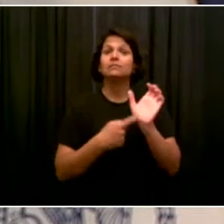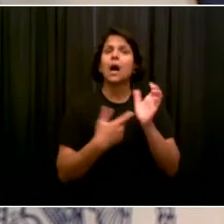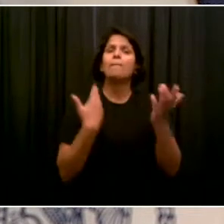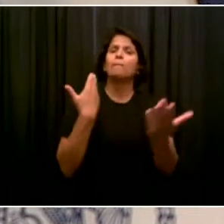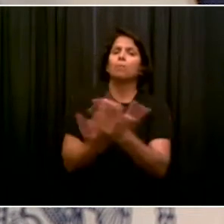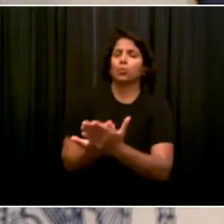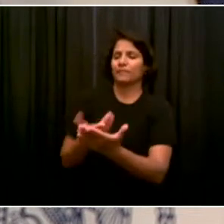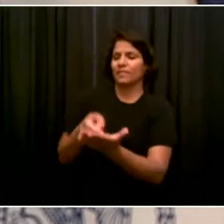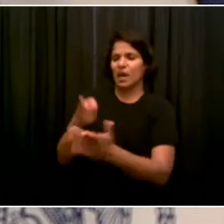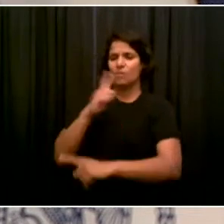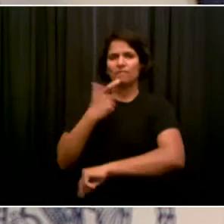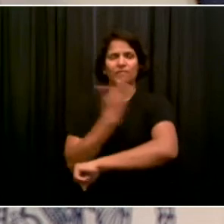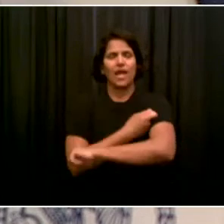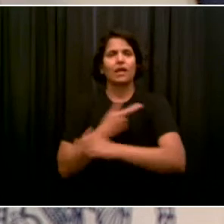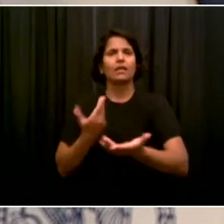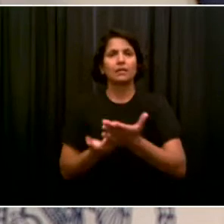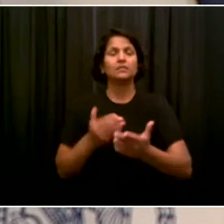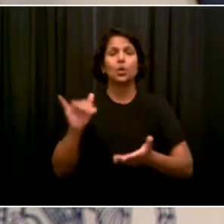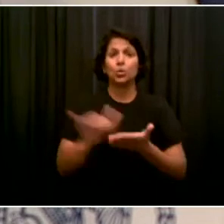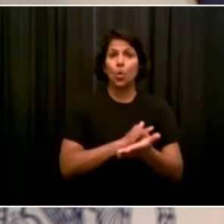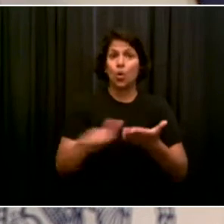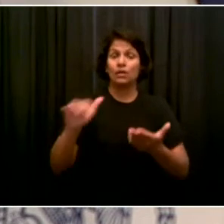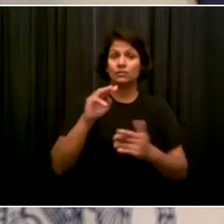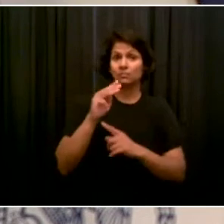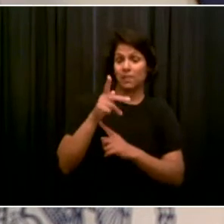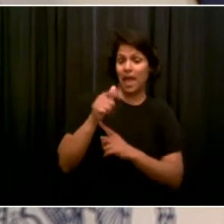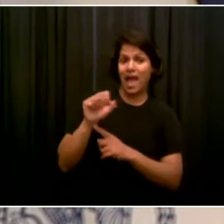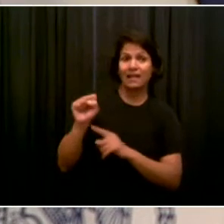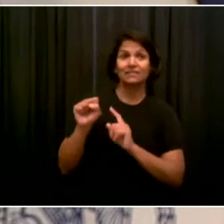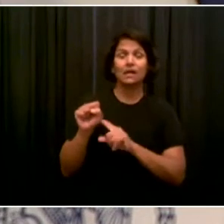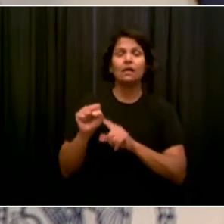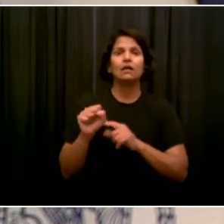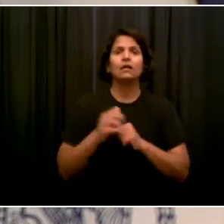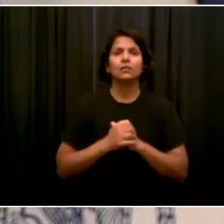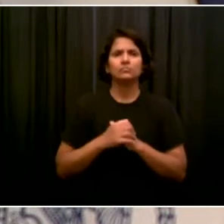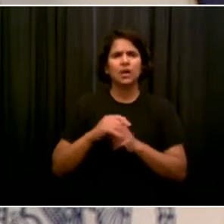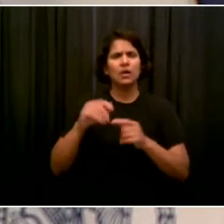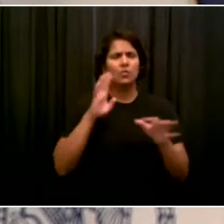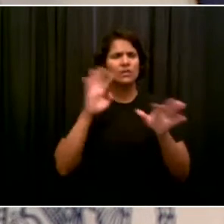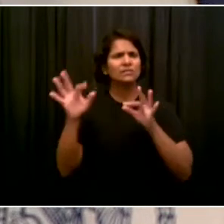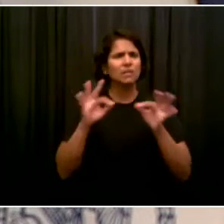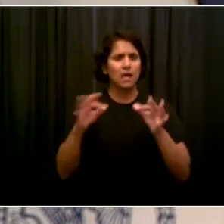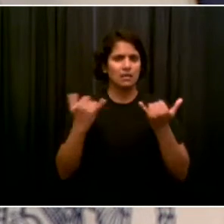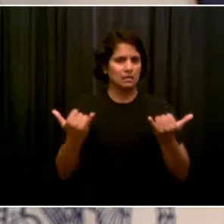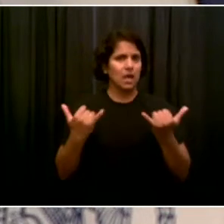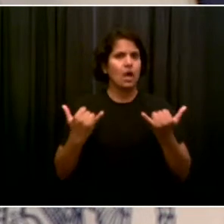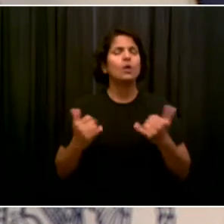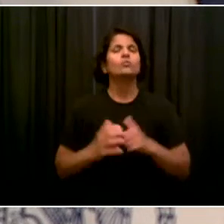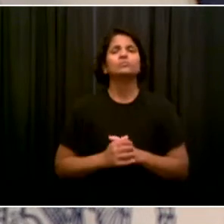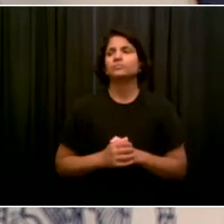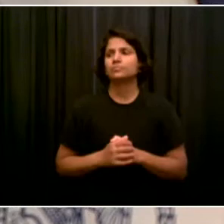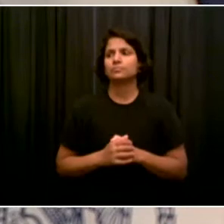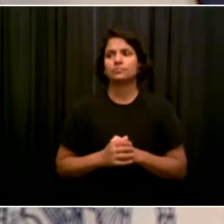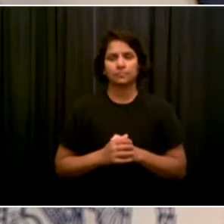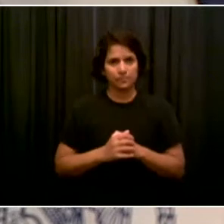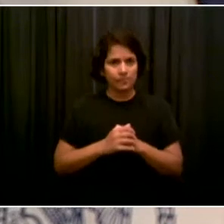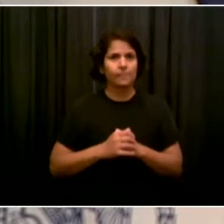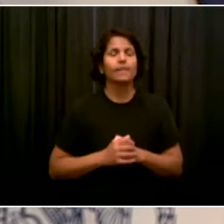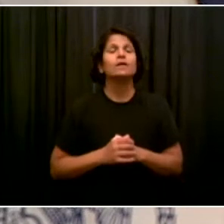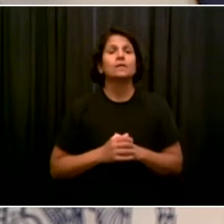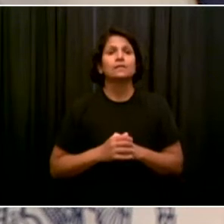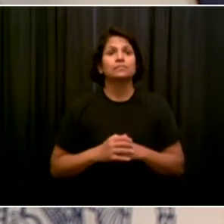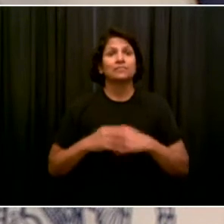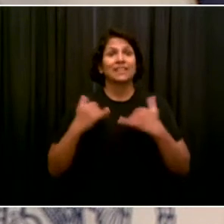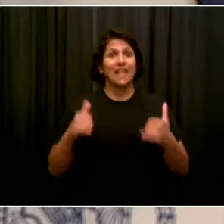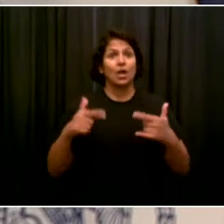is already being emulated and will be emulated a lot more in the coming days by cities and counties and states and private